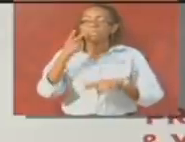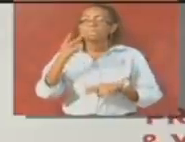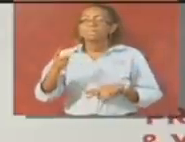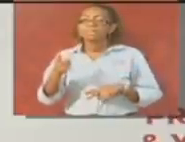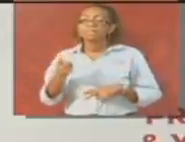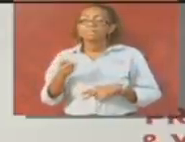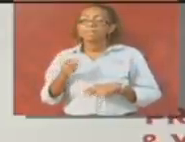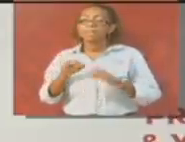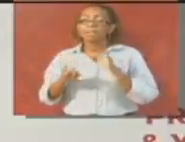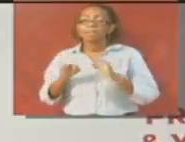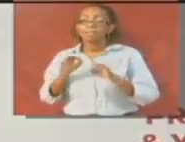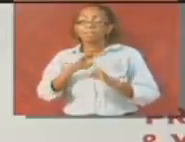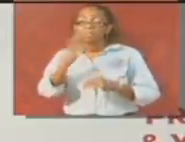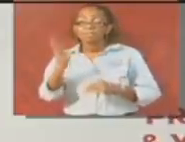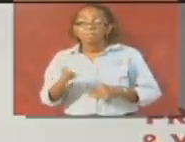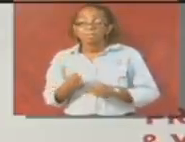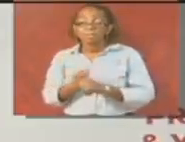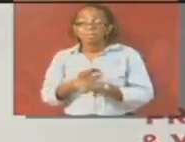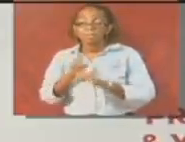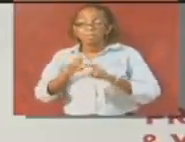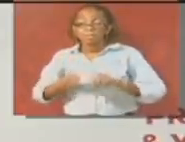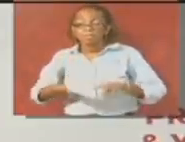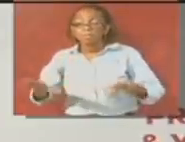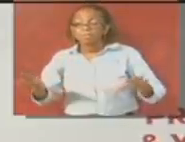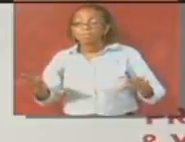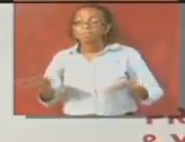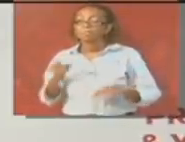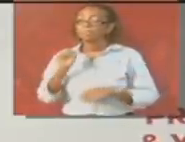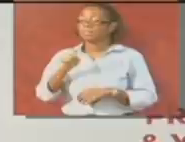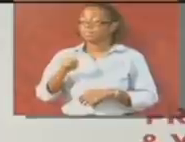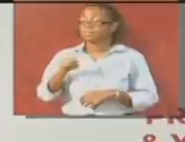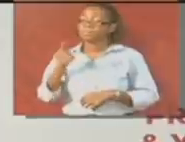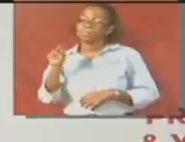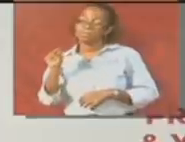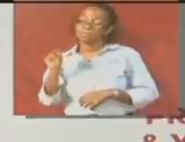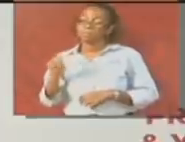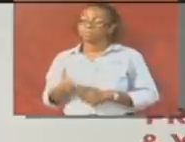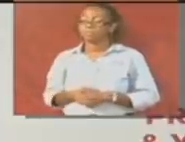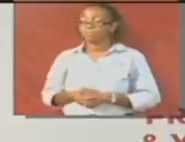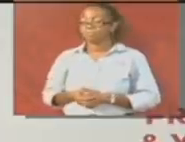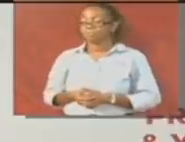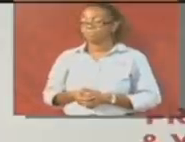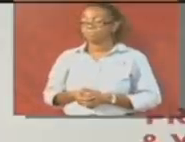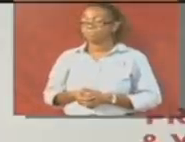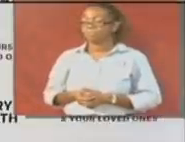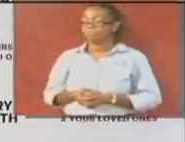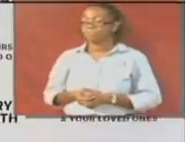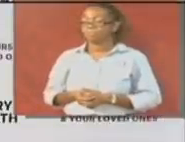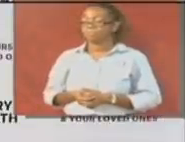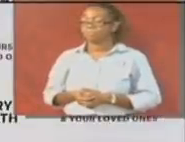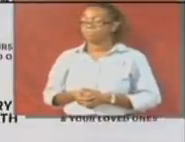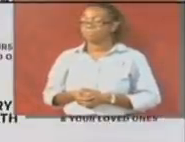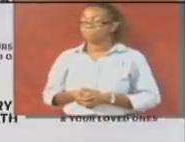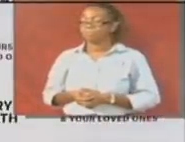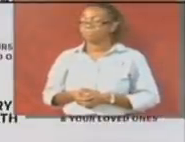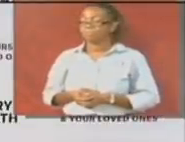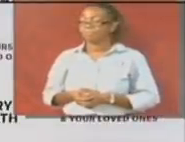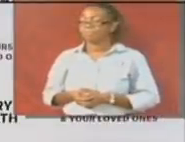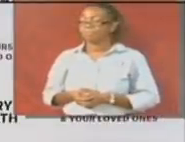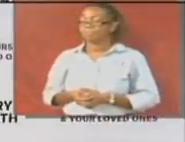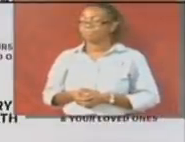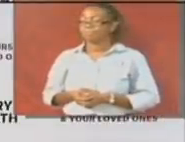itself, but additional capacity still remains to be developed at this point in time. Thank you, Dr.